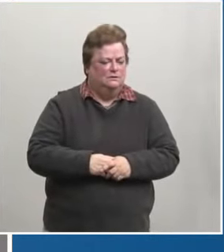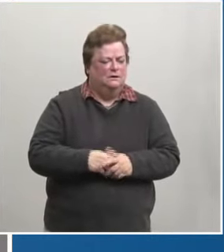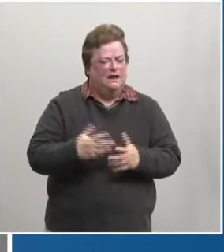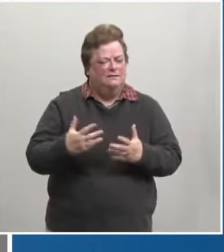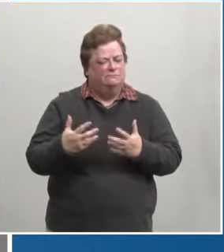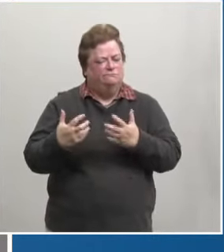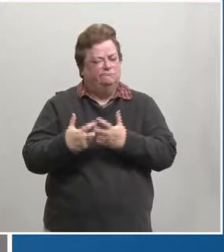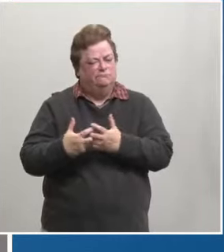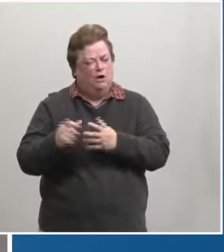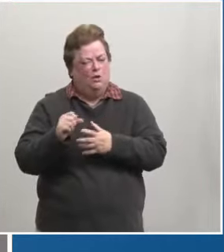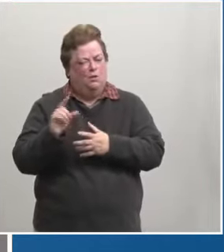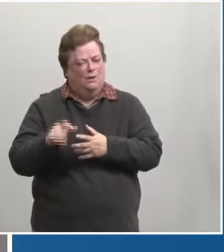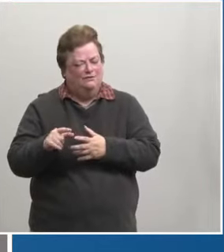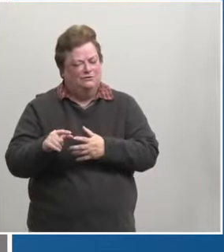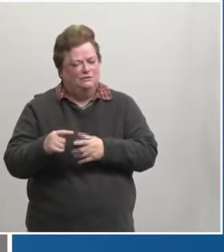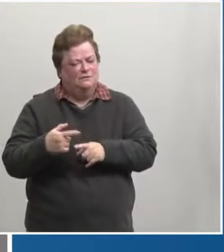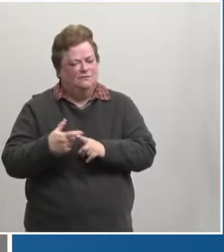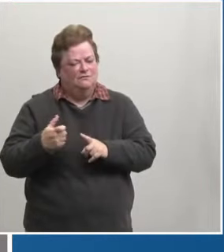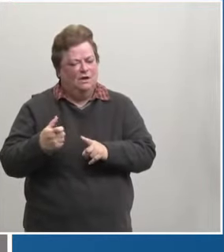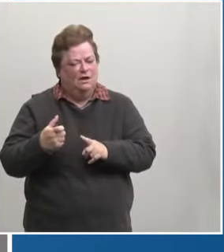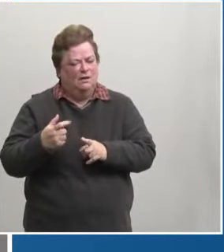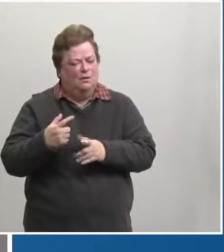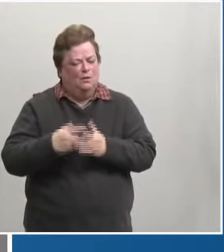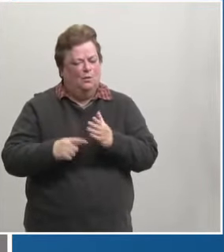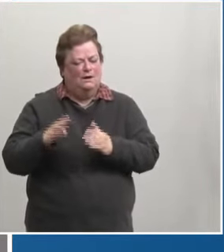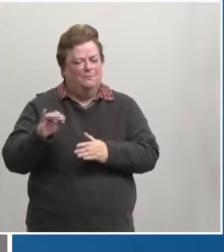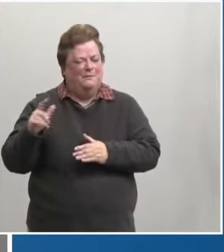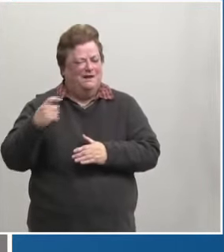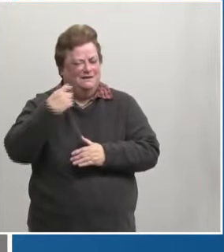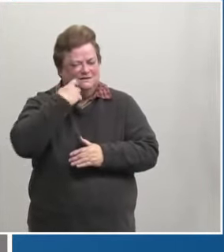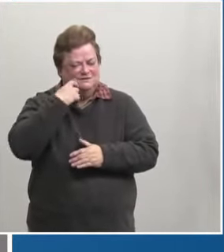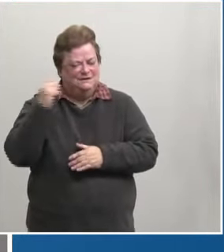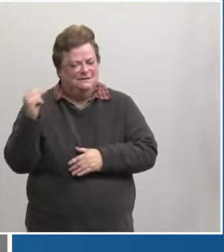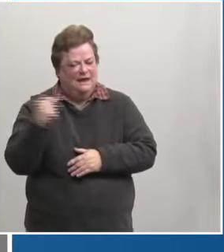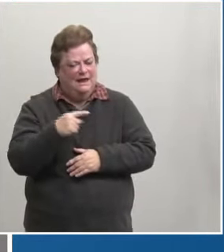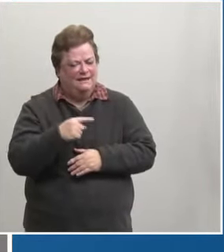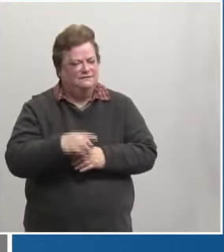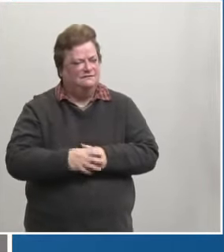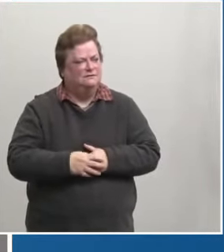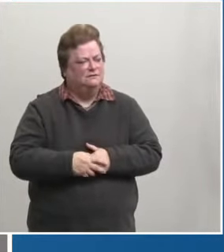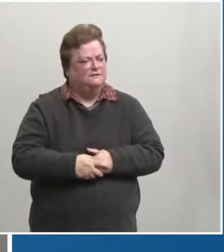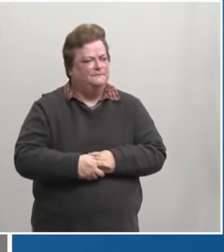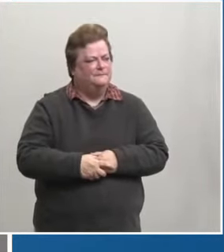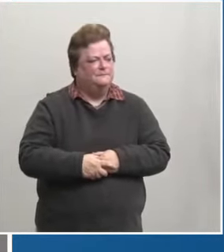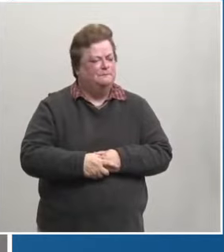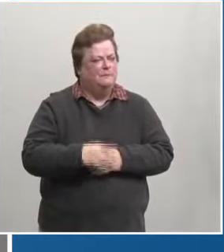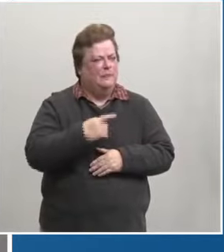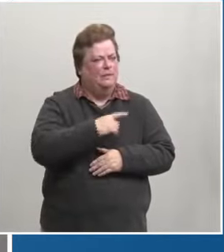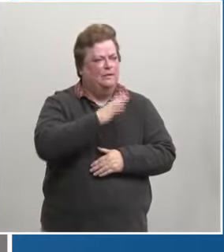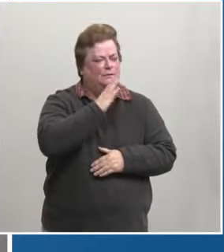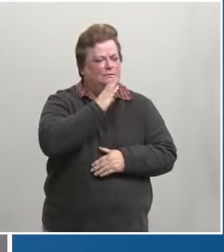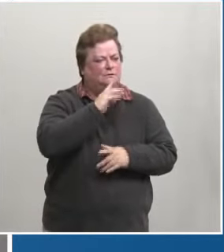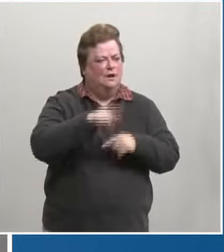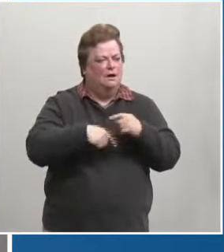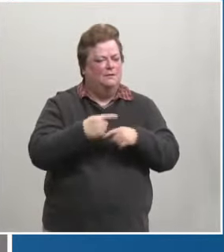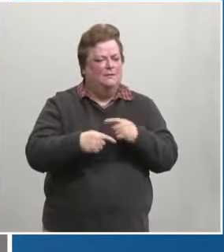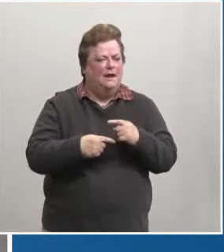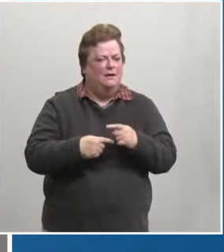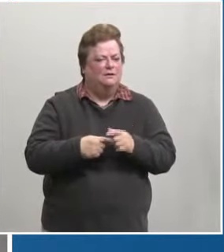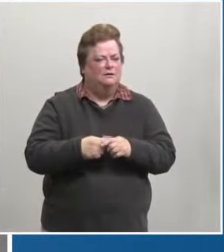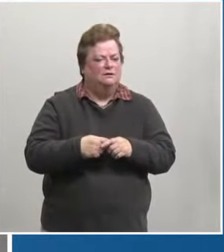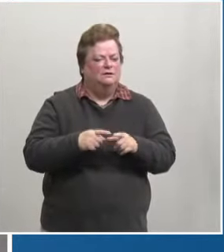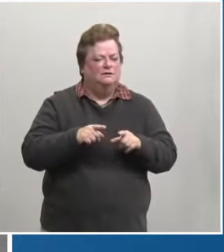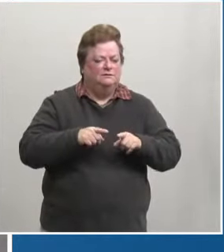question from what Bill Shammert had asked of the director, but you talk about sort of during